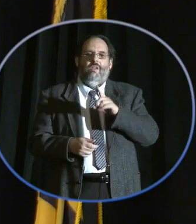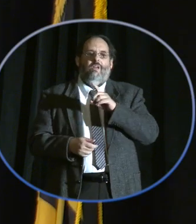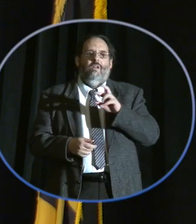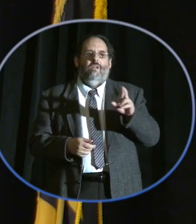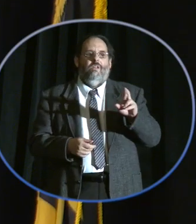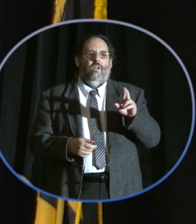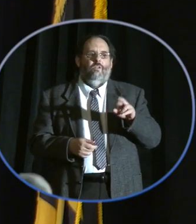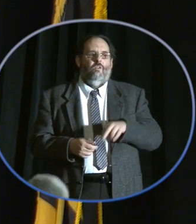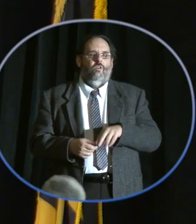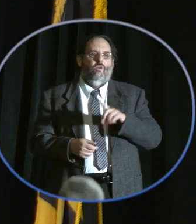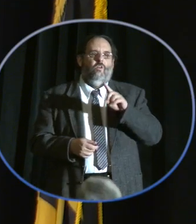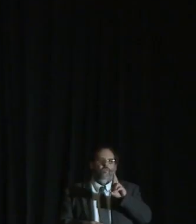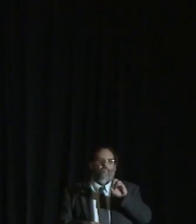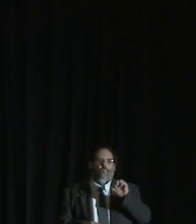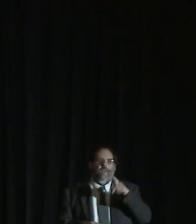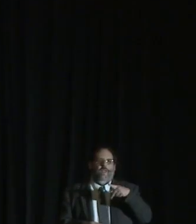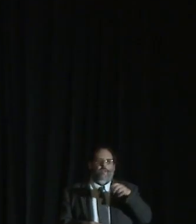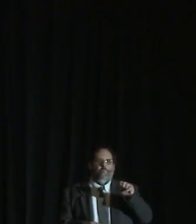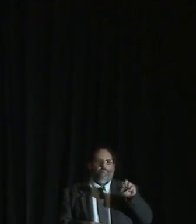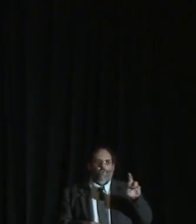Francis Tony Draper.